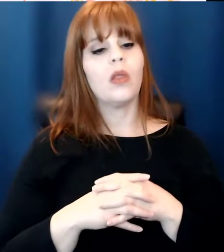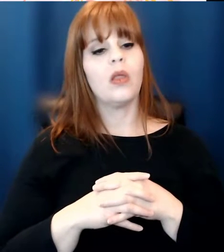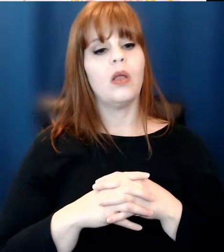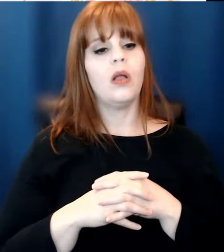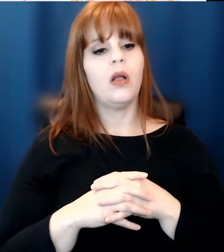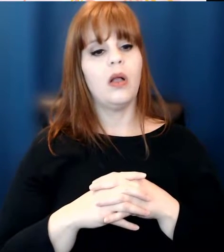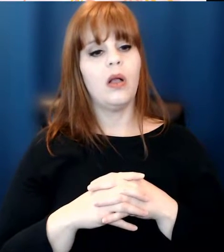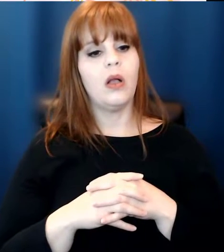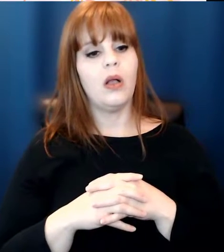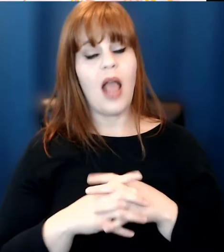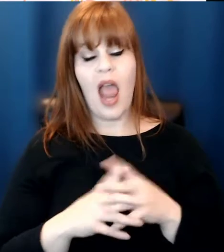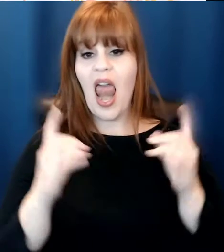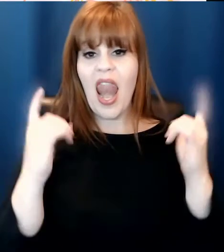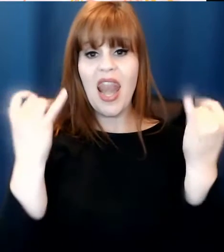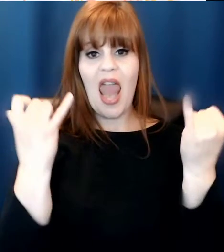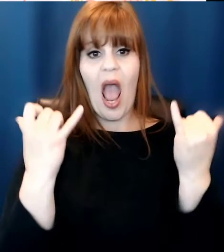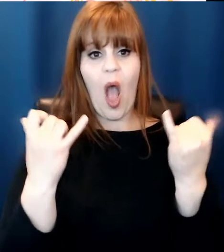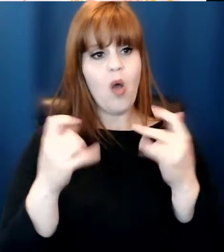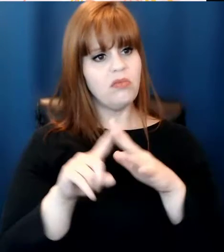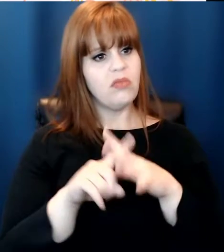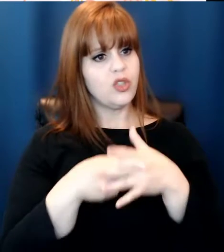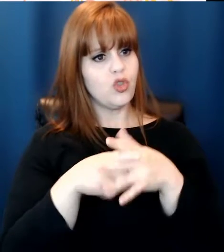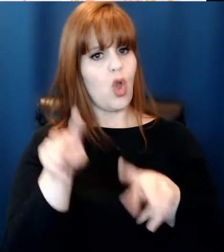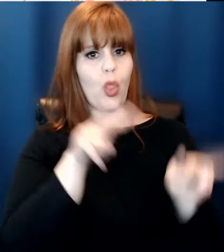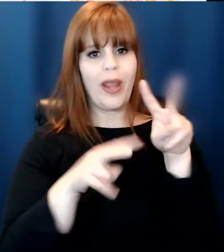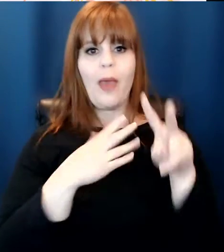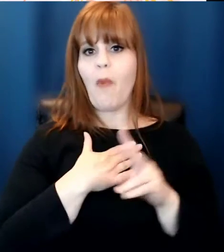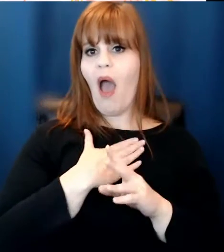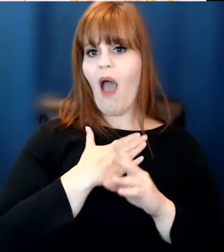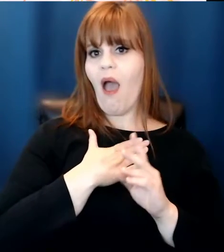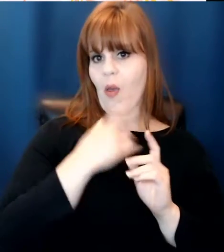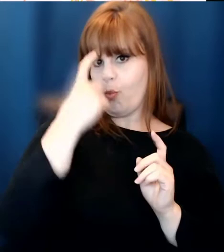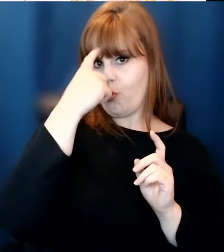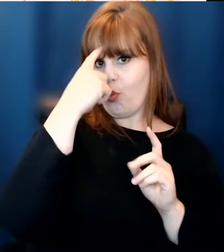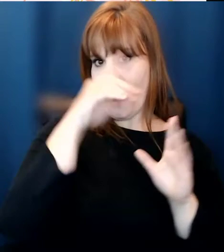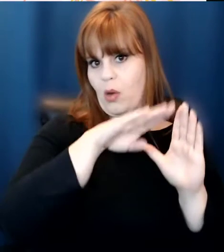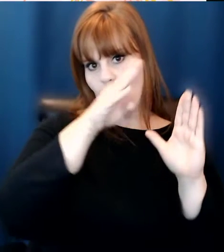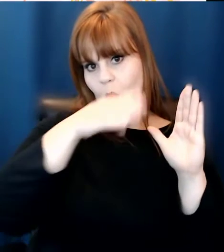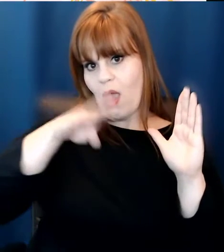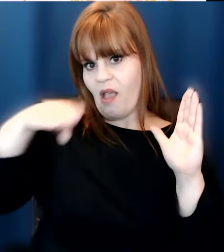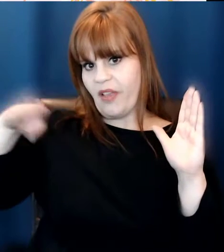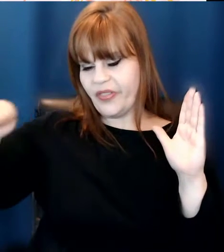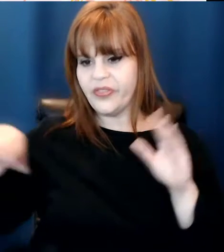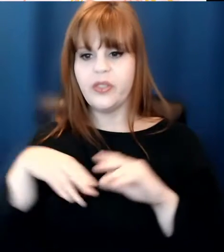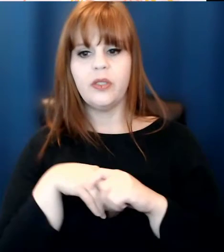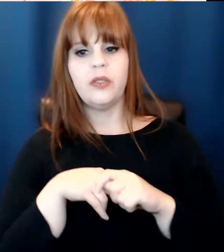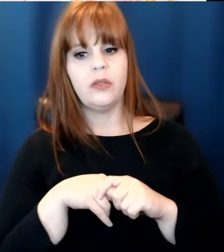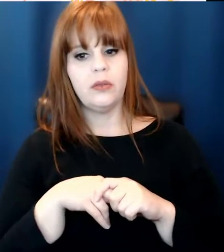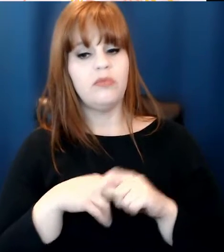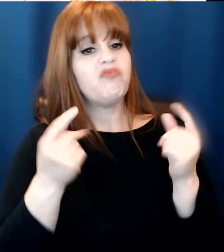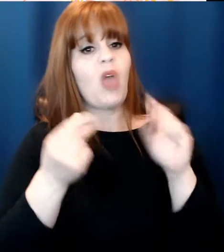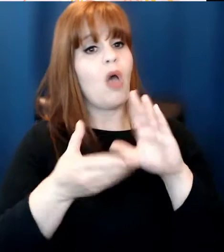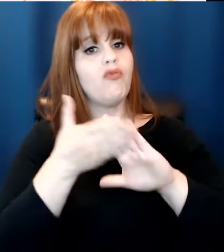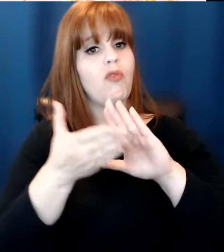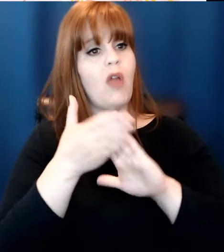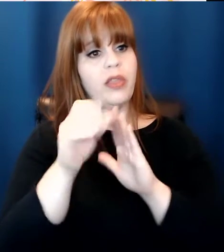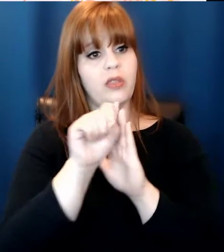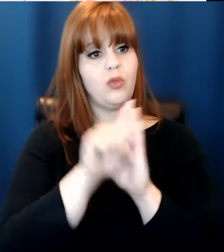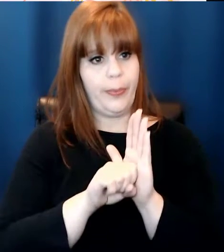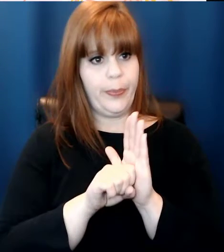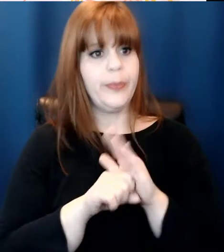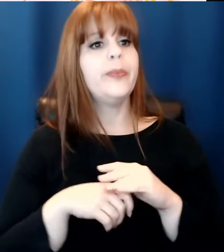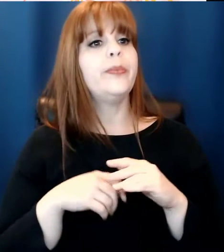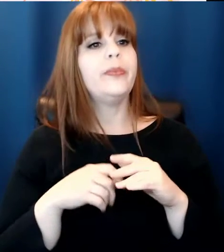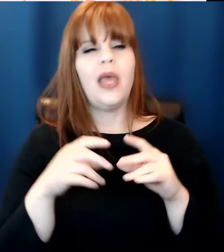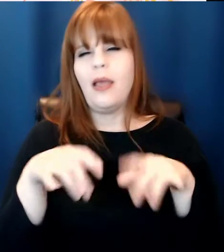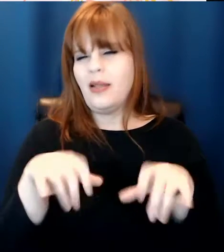is let's actually start looking at my brainwaves. So what I'll do is I'll run the script, and